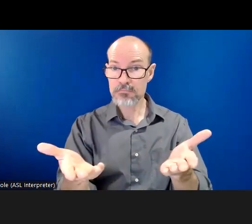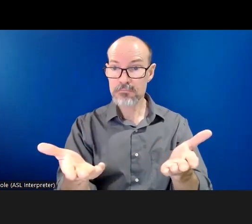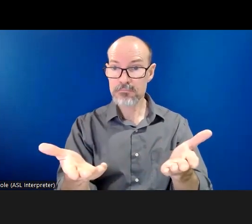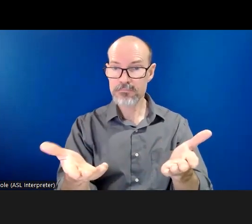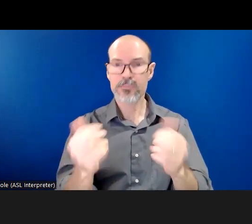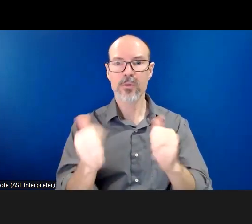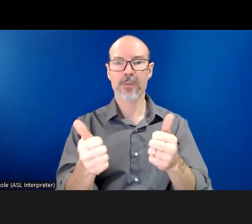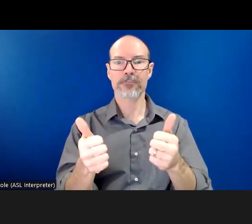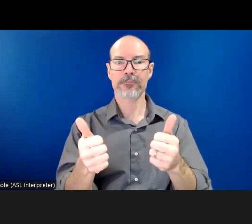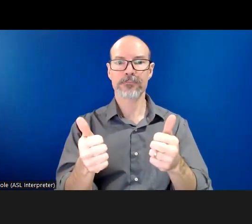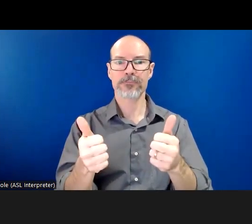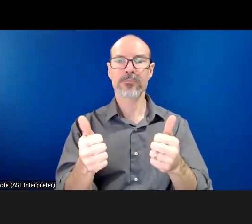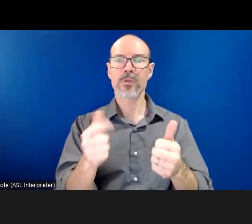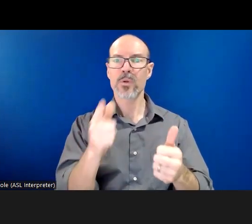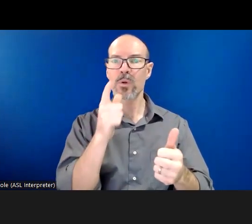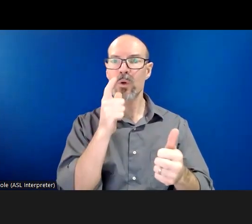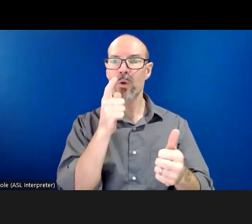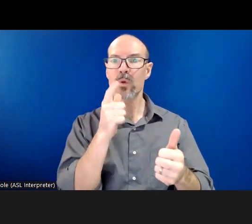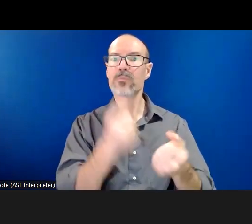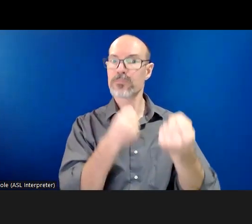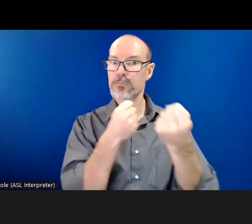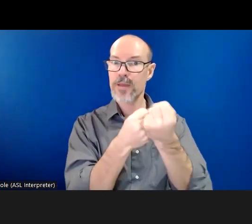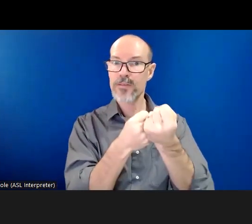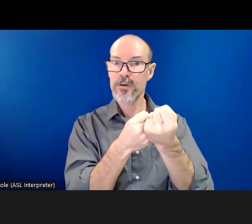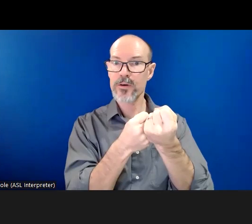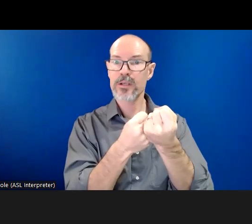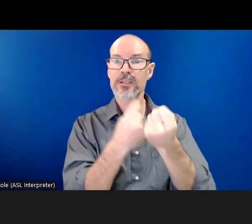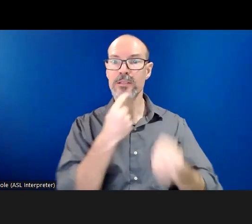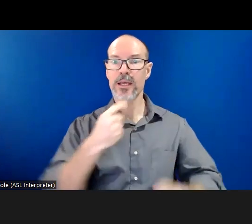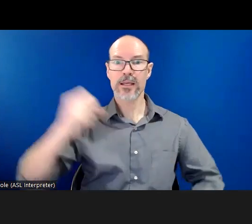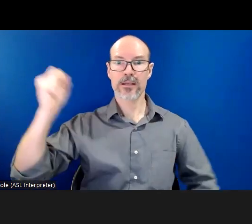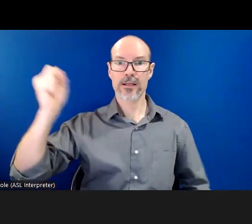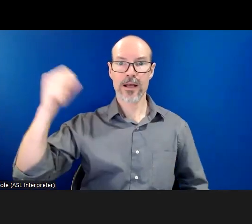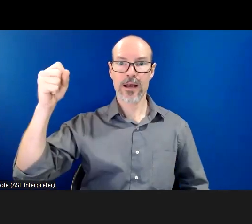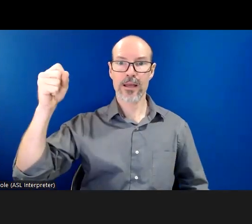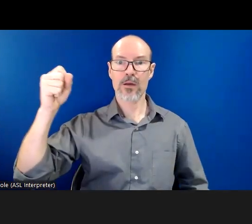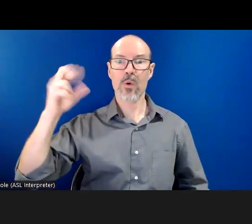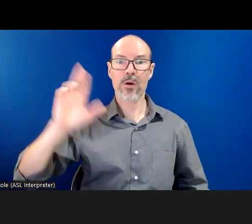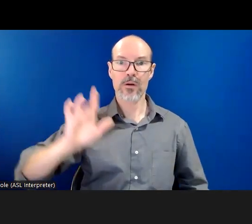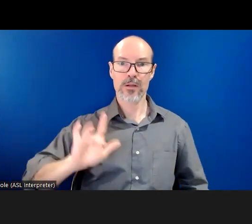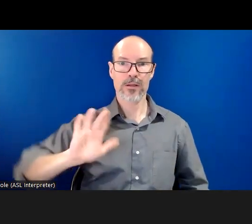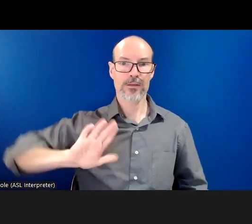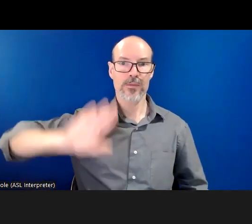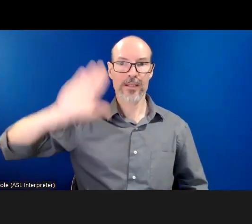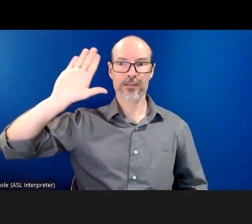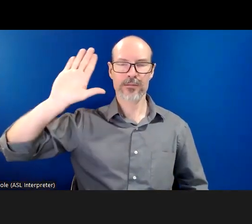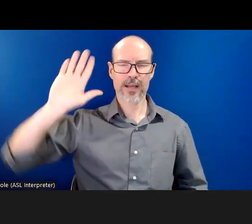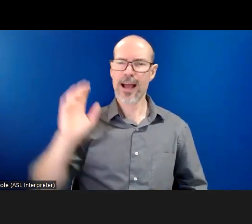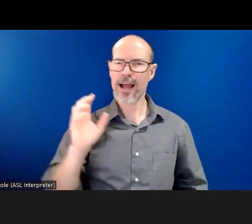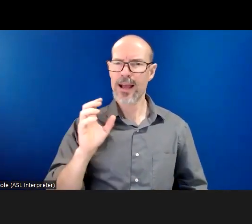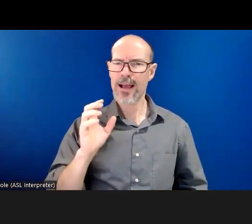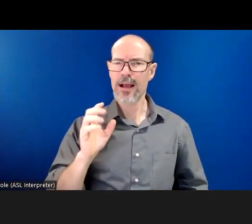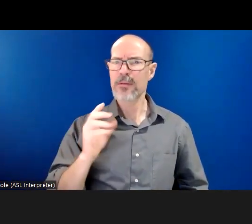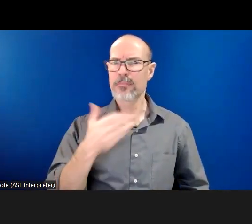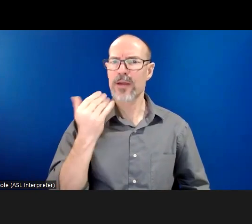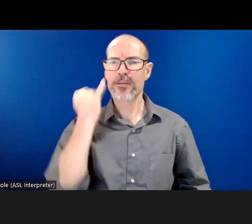Great. All in favor, say aye or raise. I think it would be